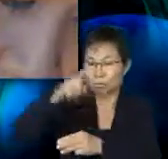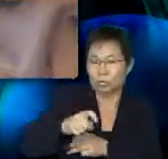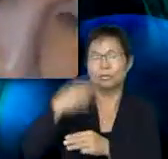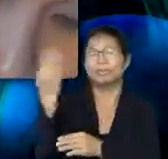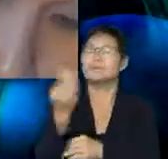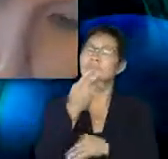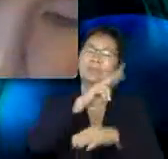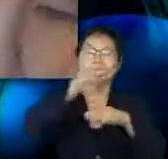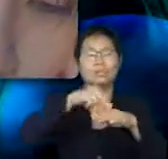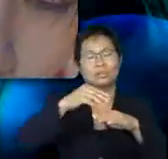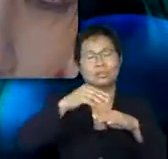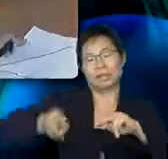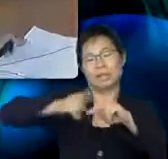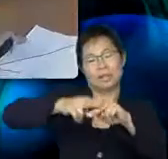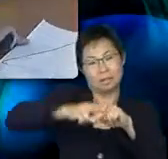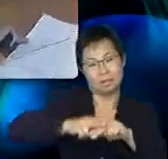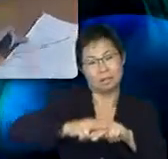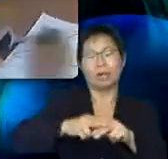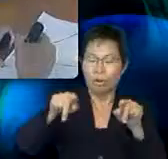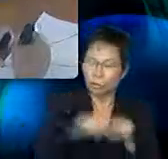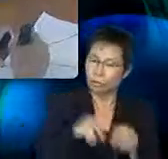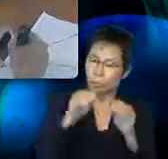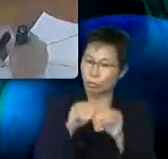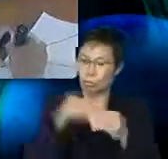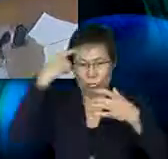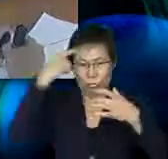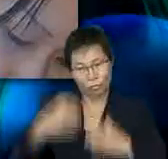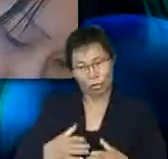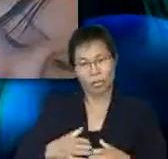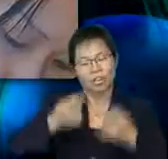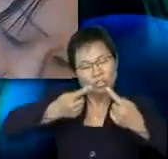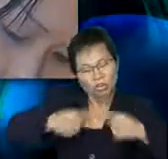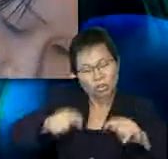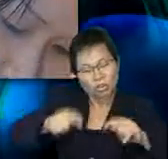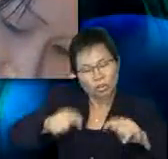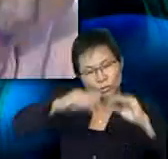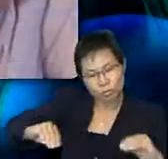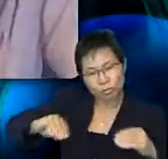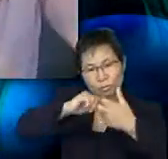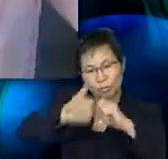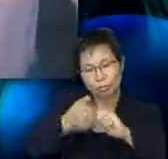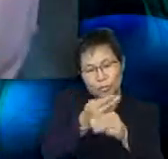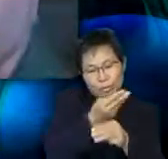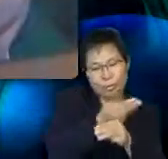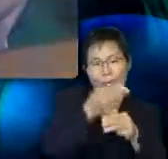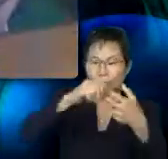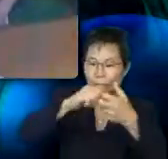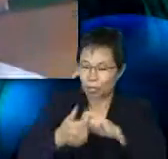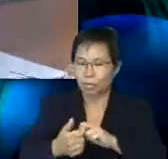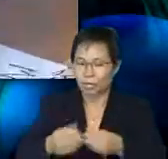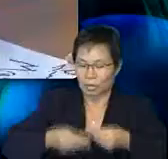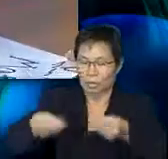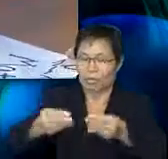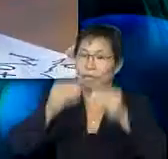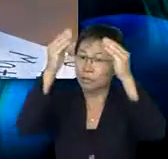naturally increase. They would also be more confident in trying to solve the mathematical problems given by